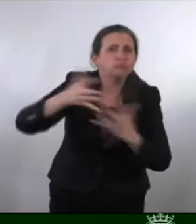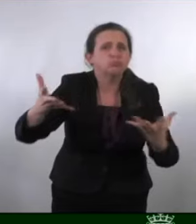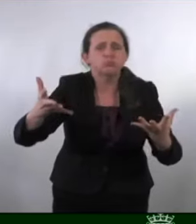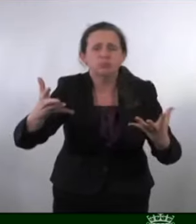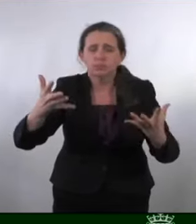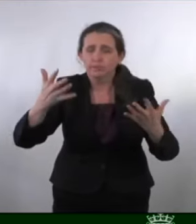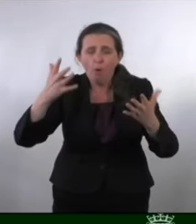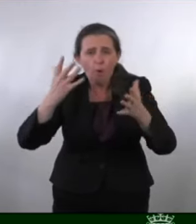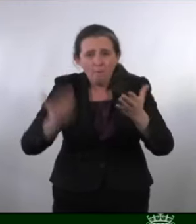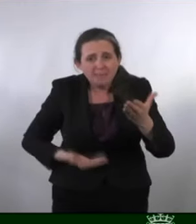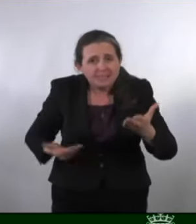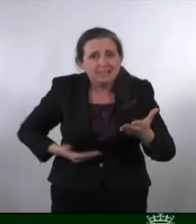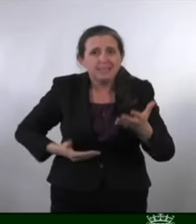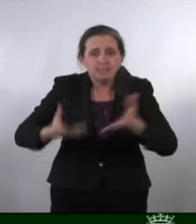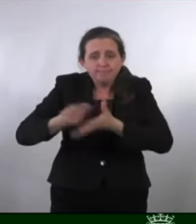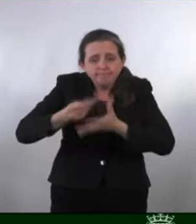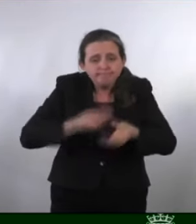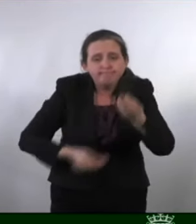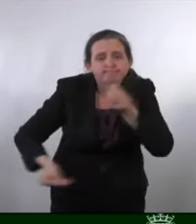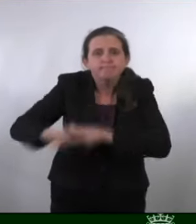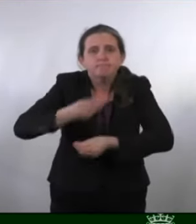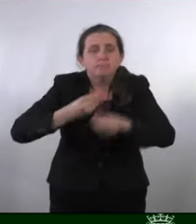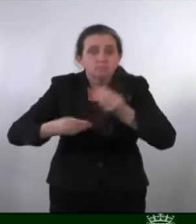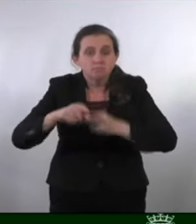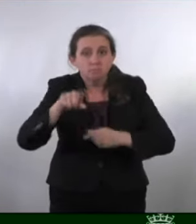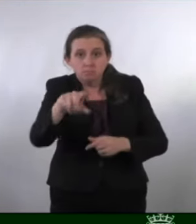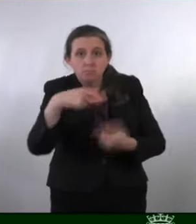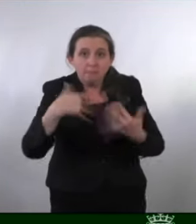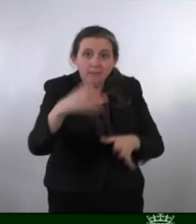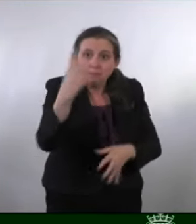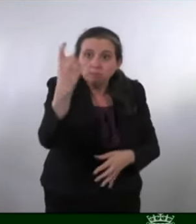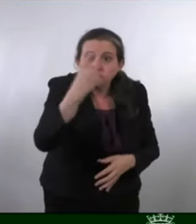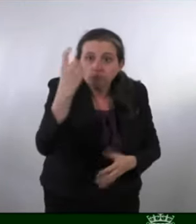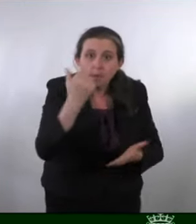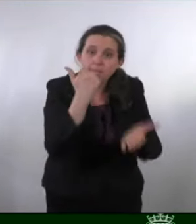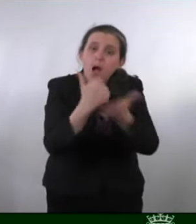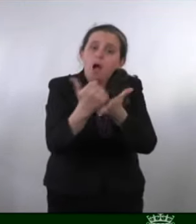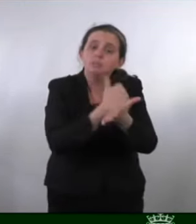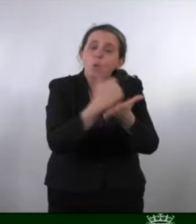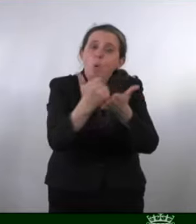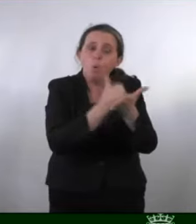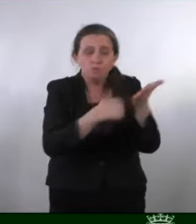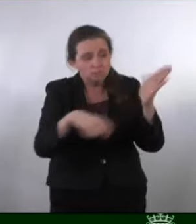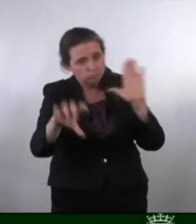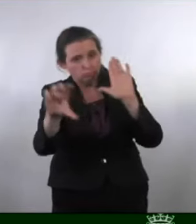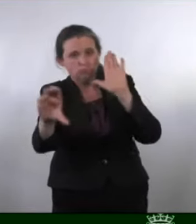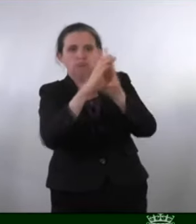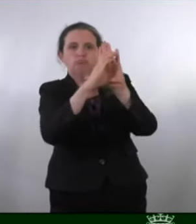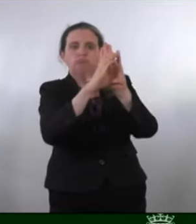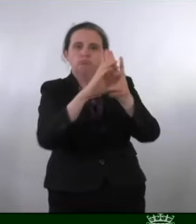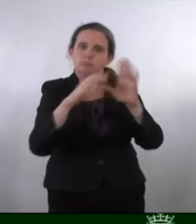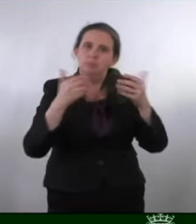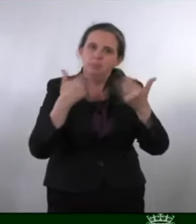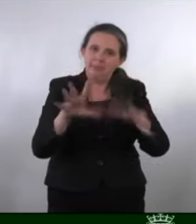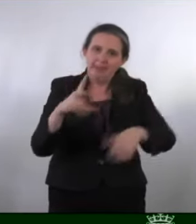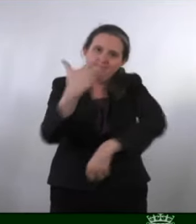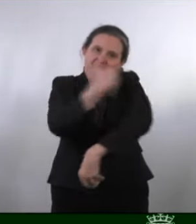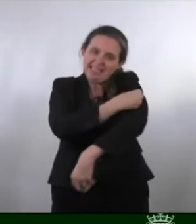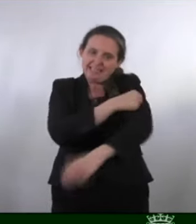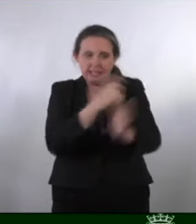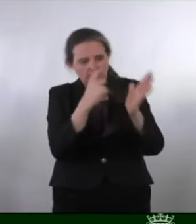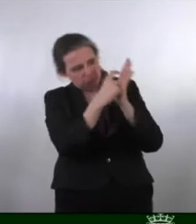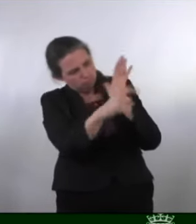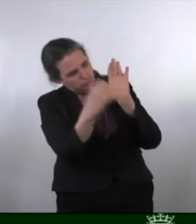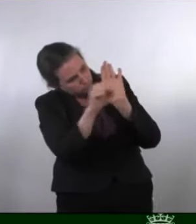of having vaccination stamps in passports or an equivalent scheme to get our planes off the ground? Yeah.